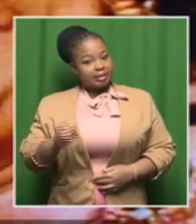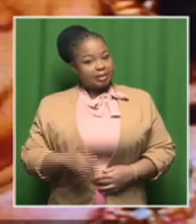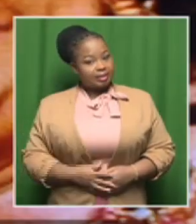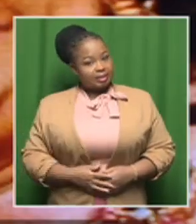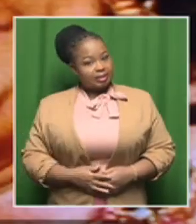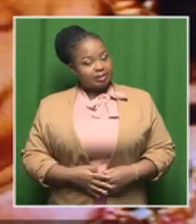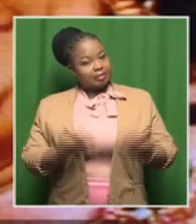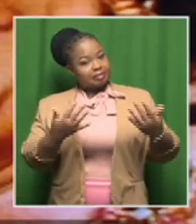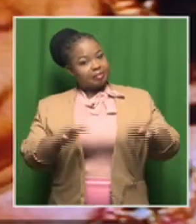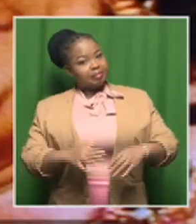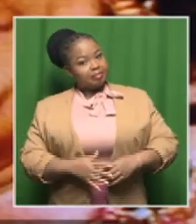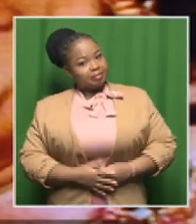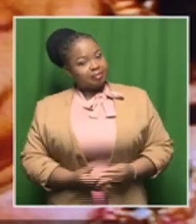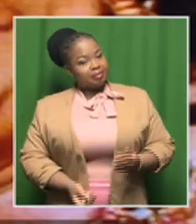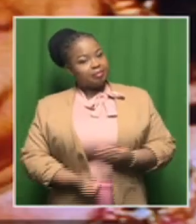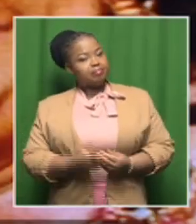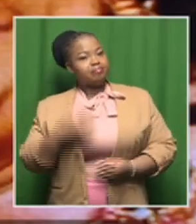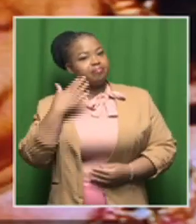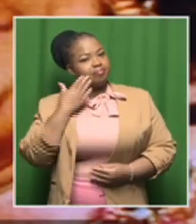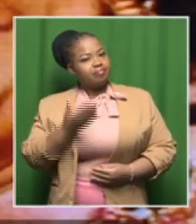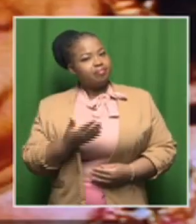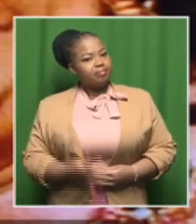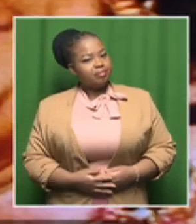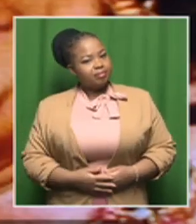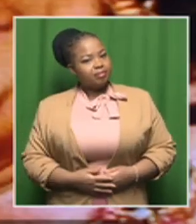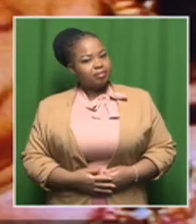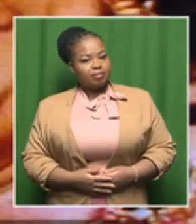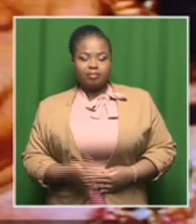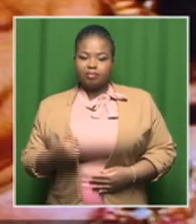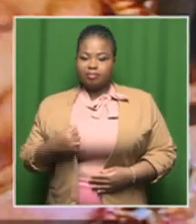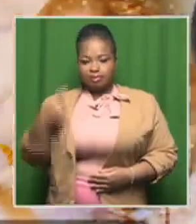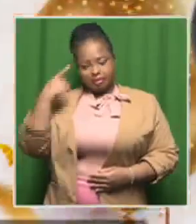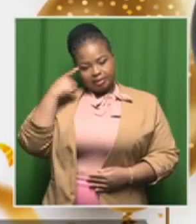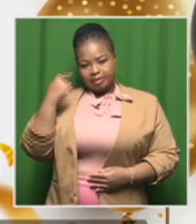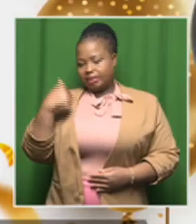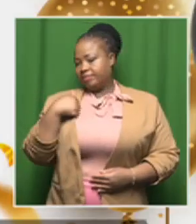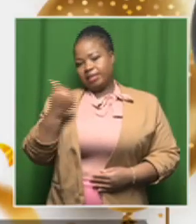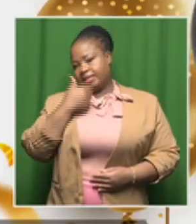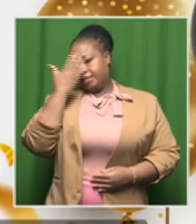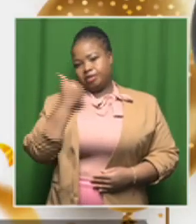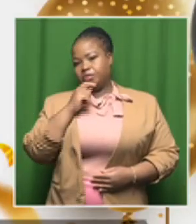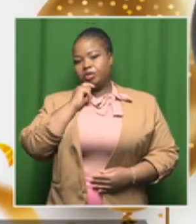My goodness, when did this happen? I think it happened behind my back.